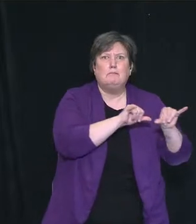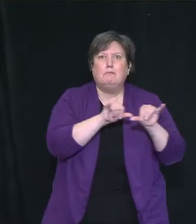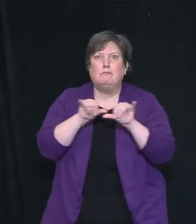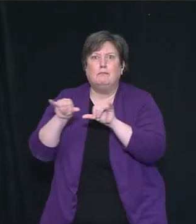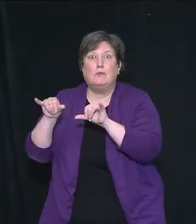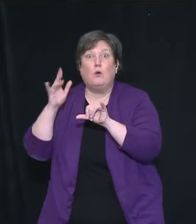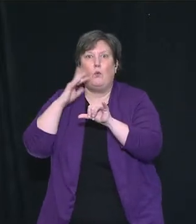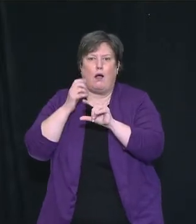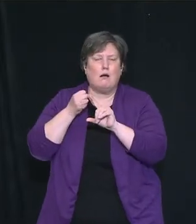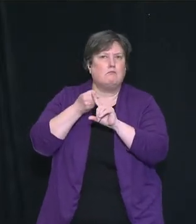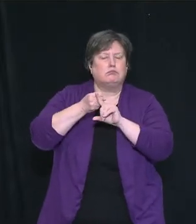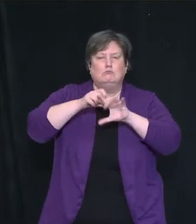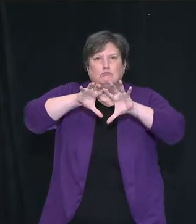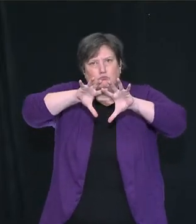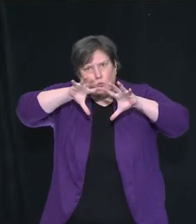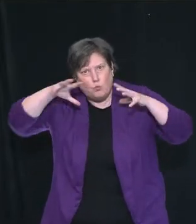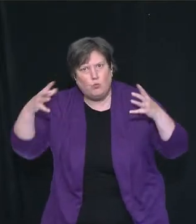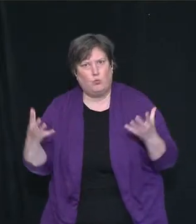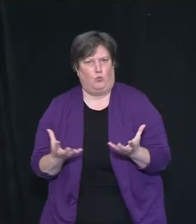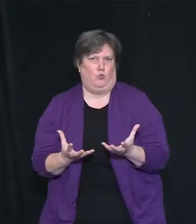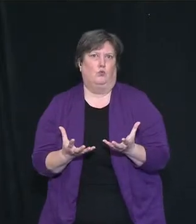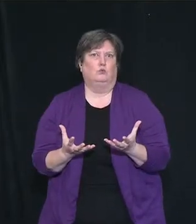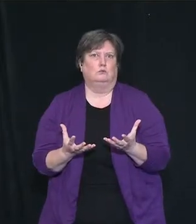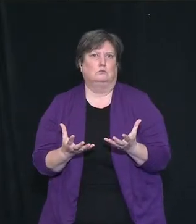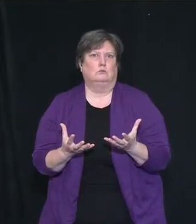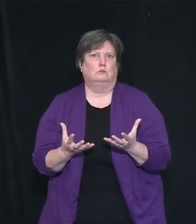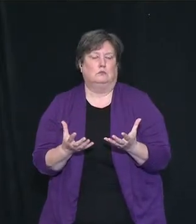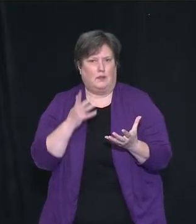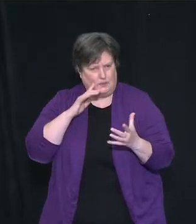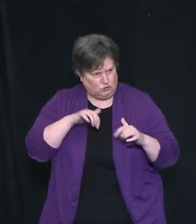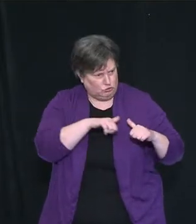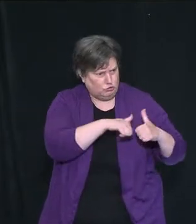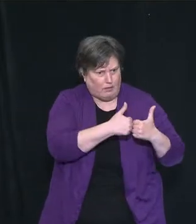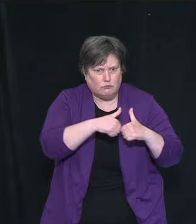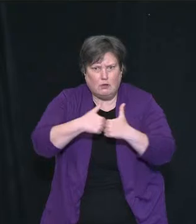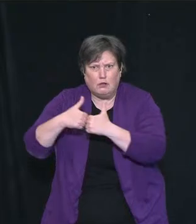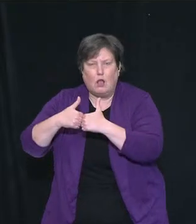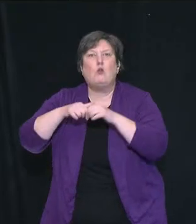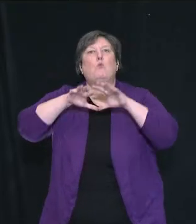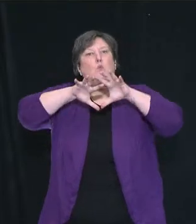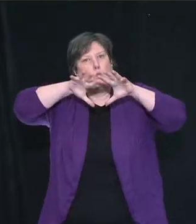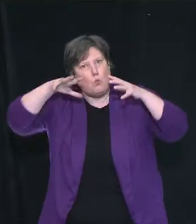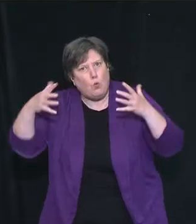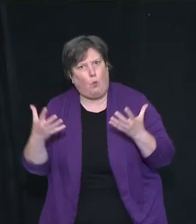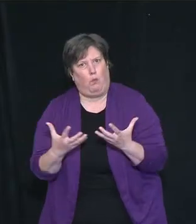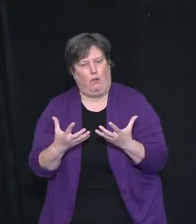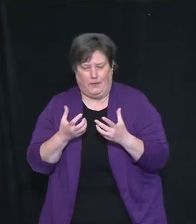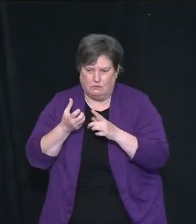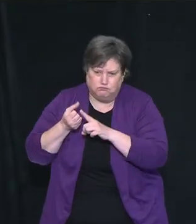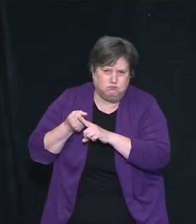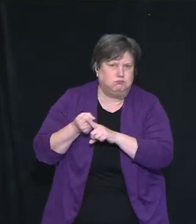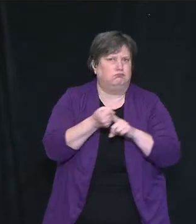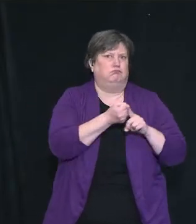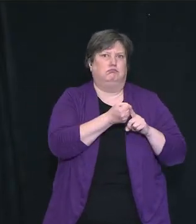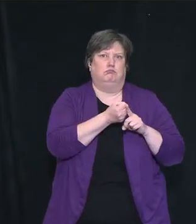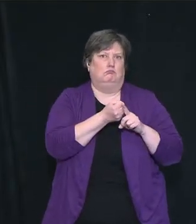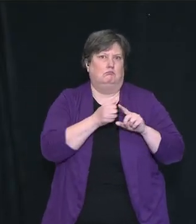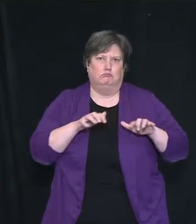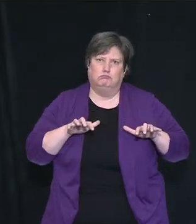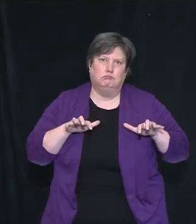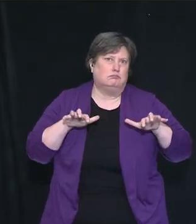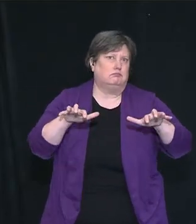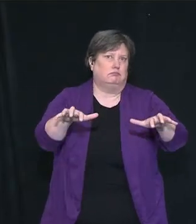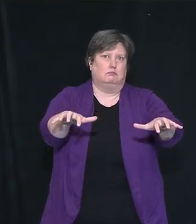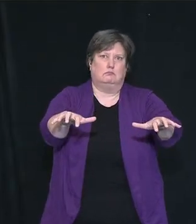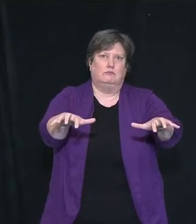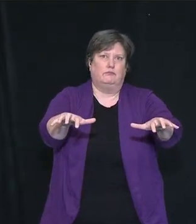global. They are global challenges. They concern everyone. And since